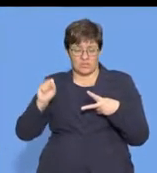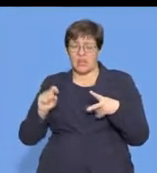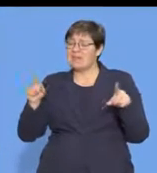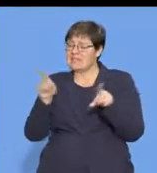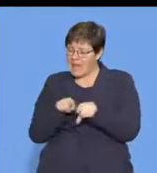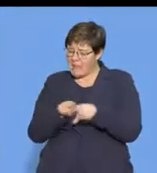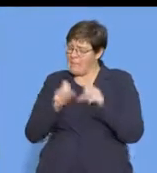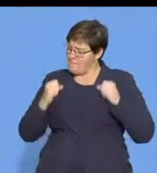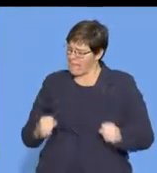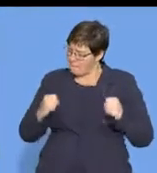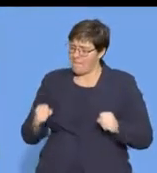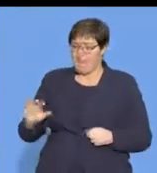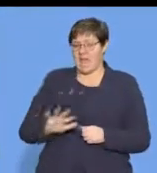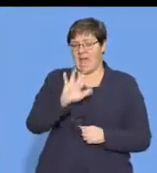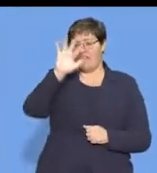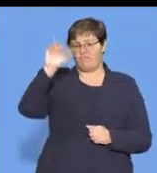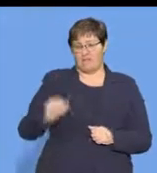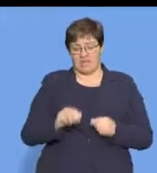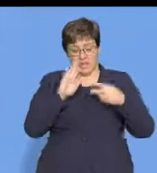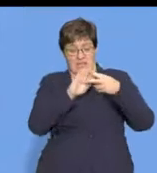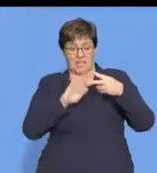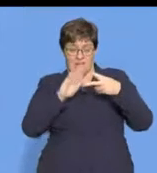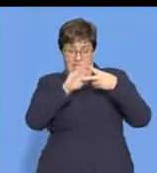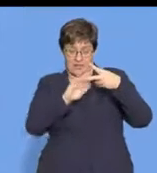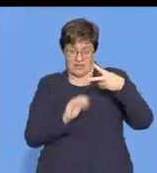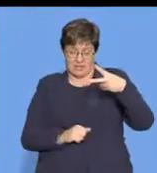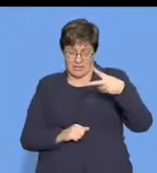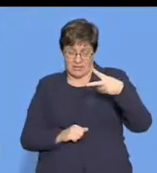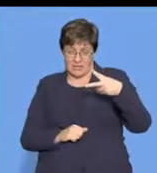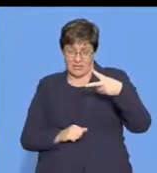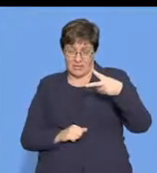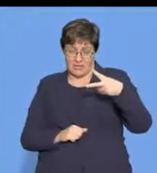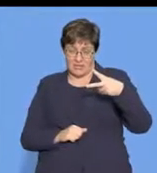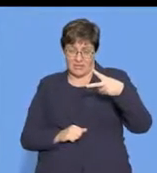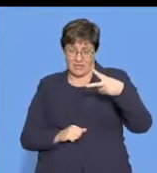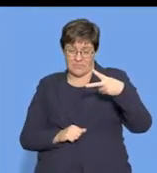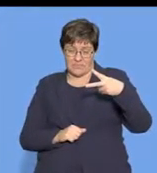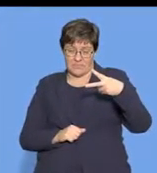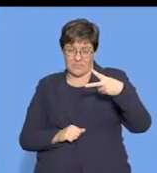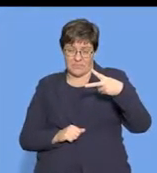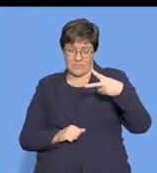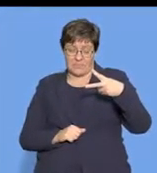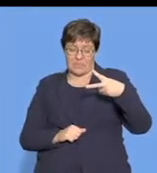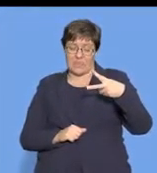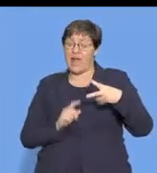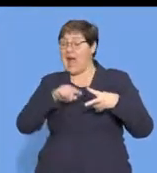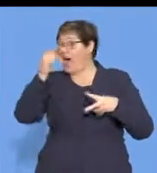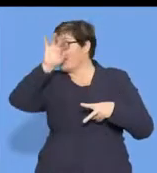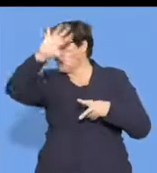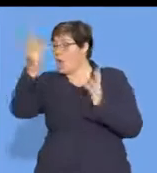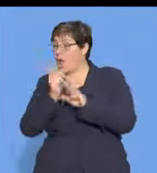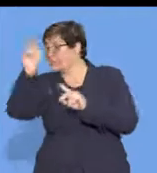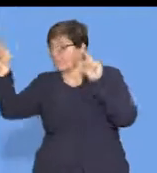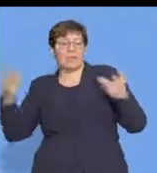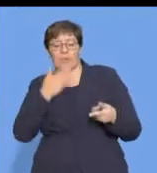the examples. So only those fossils were only found in Africa, nowhere else in the world.